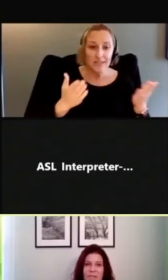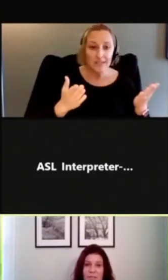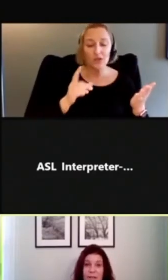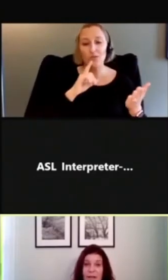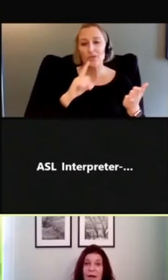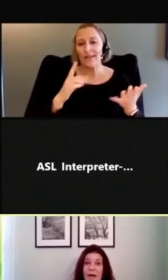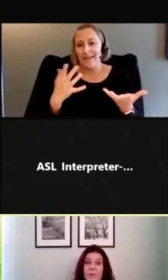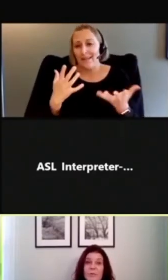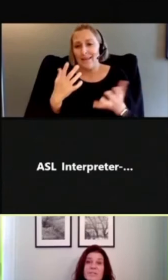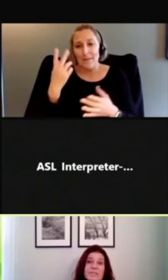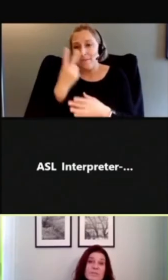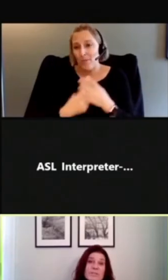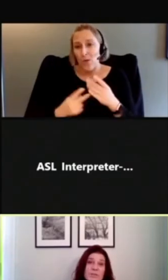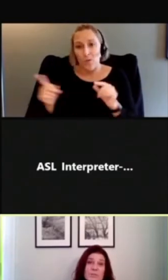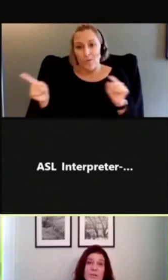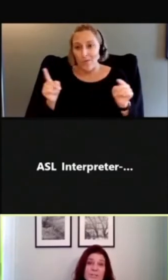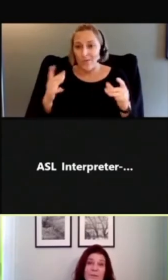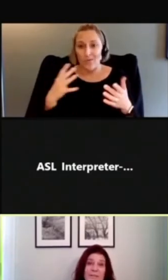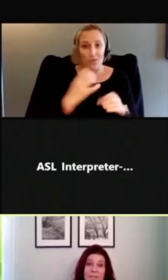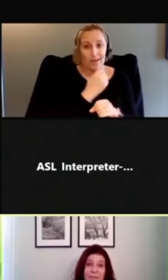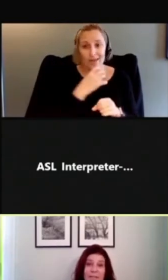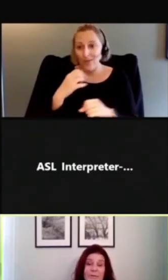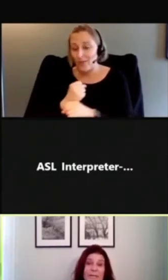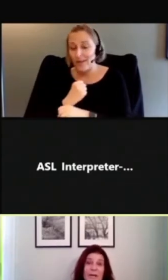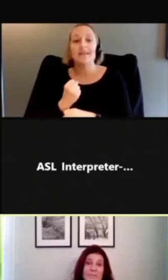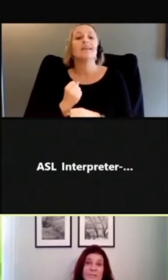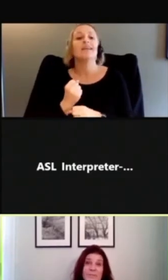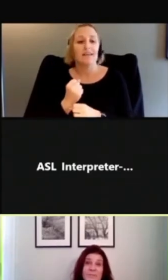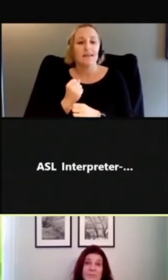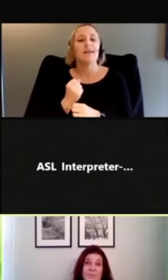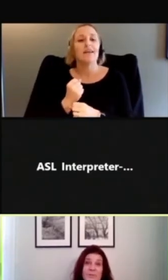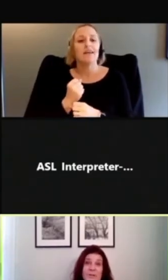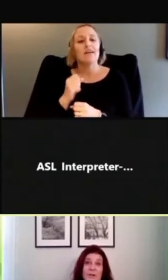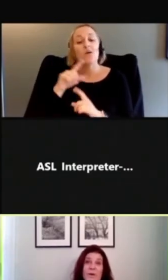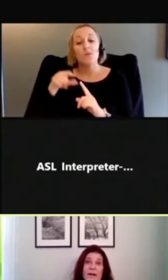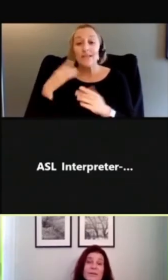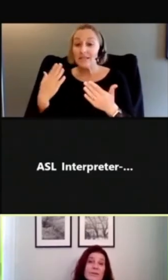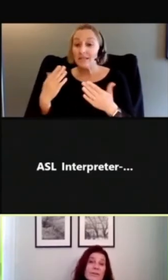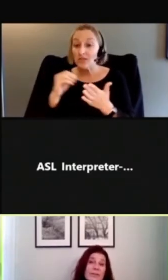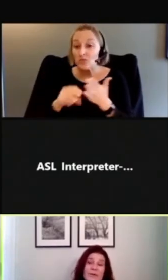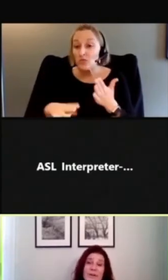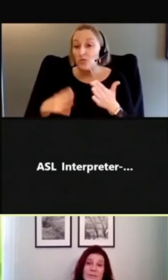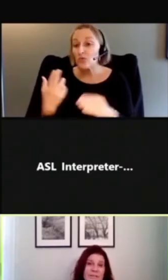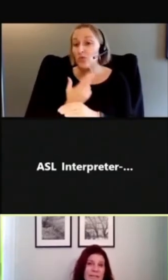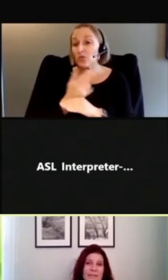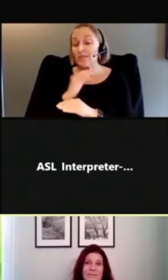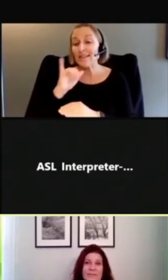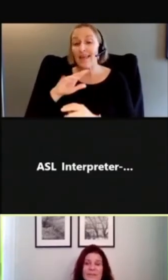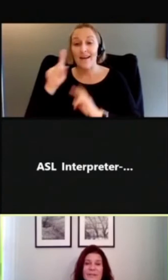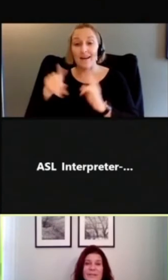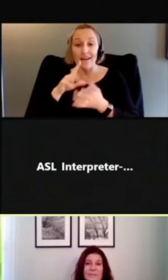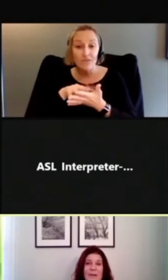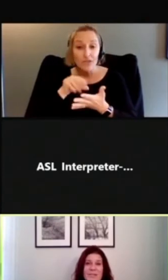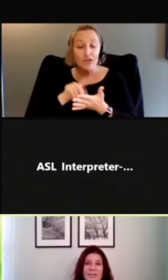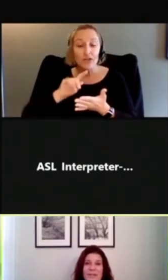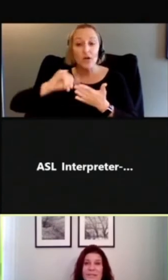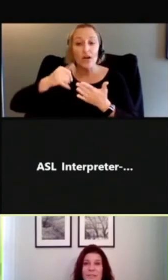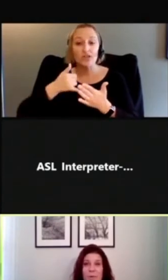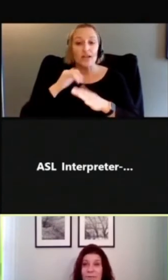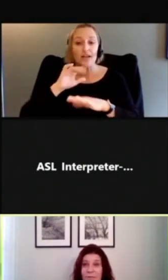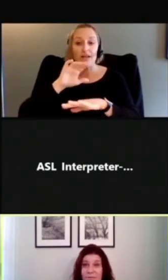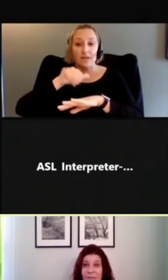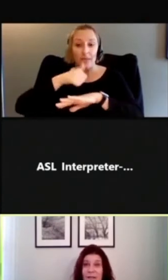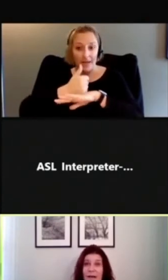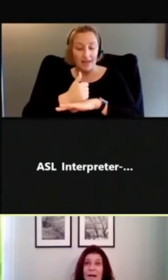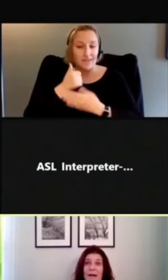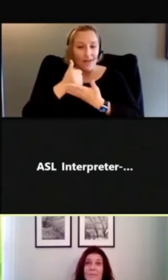that situation. When students use project-based learning, it really helps them to acquire, an understanding of the information on a